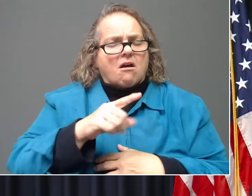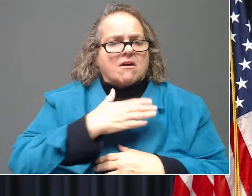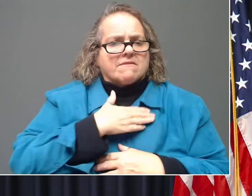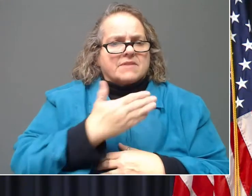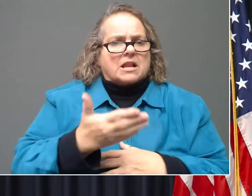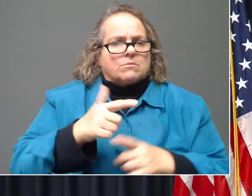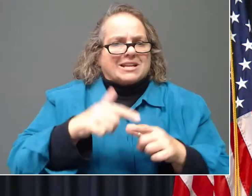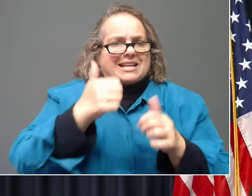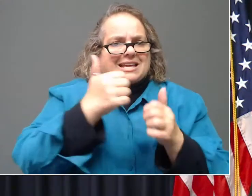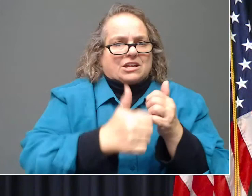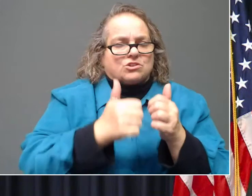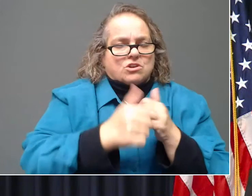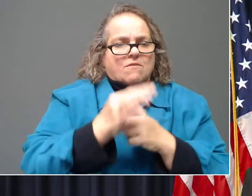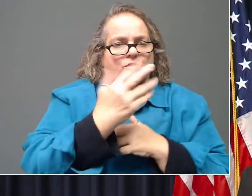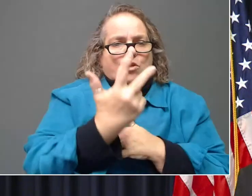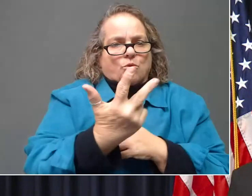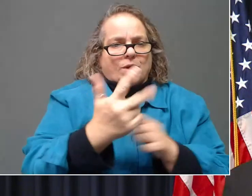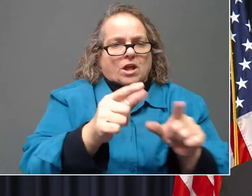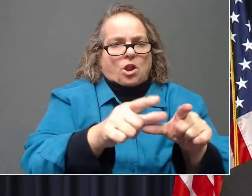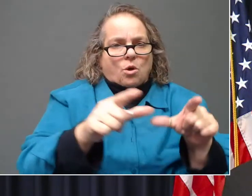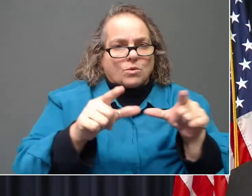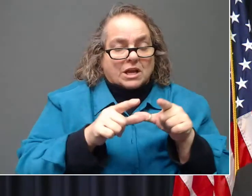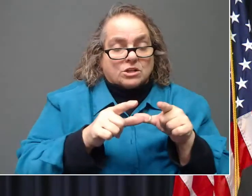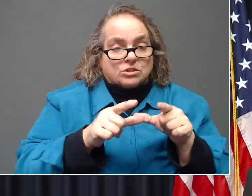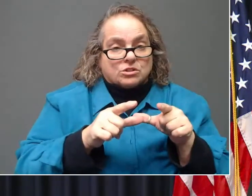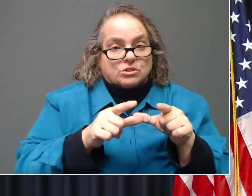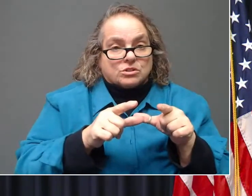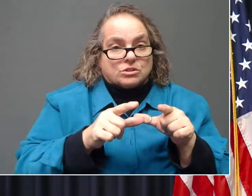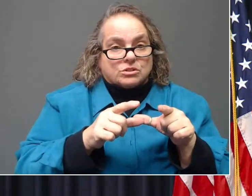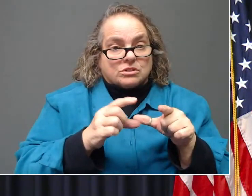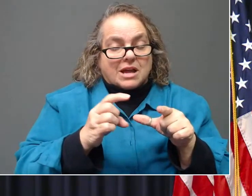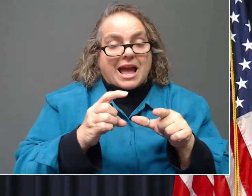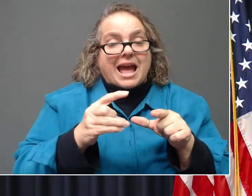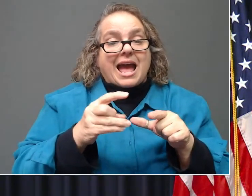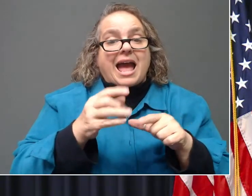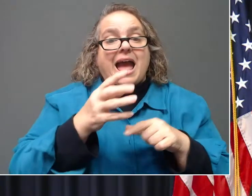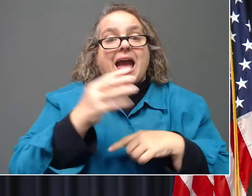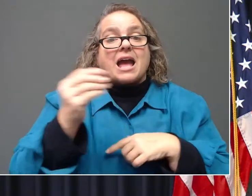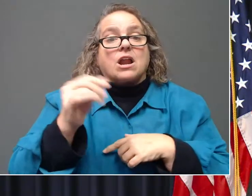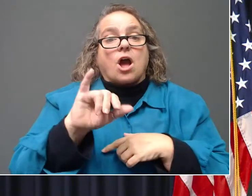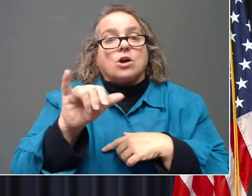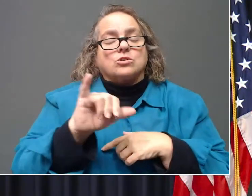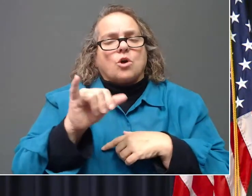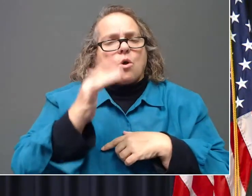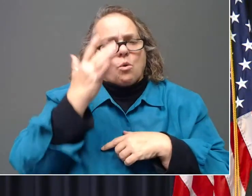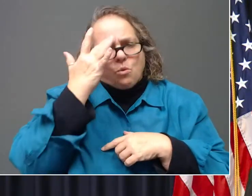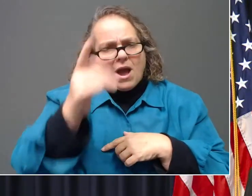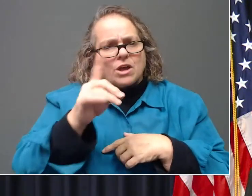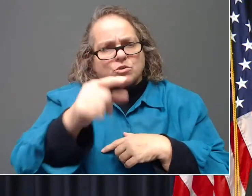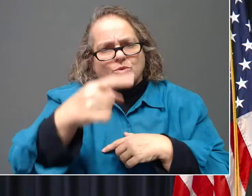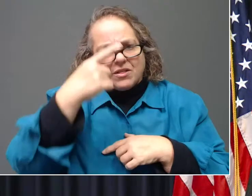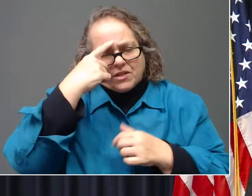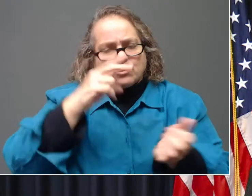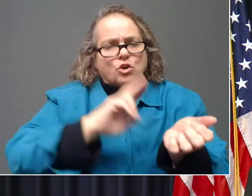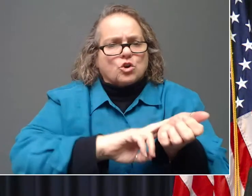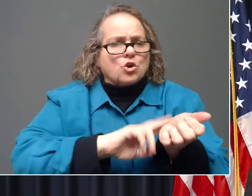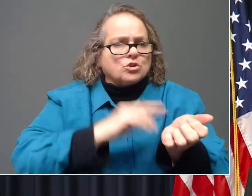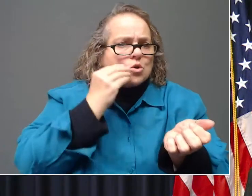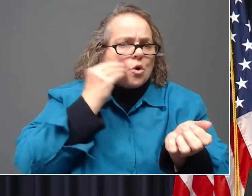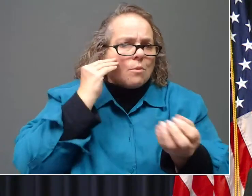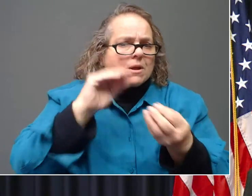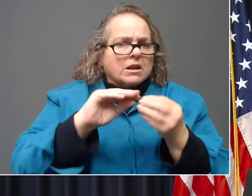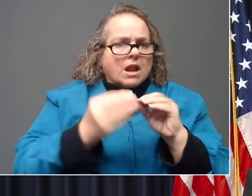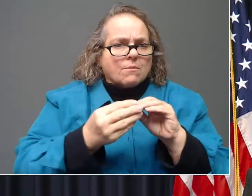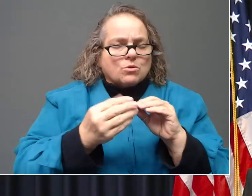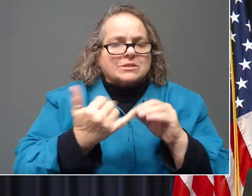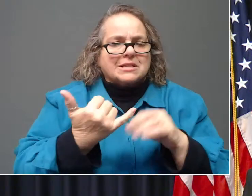other 3 locations? And then also, why do you think the nursing home numbers have been getting